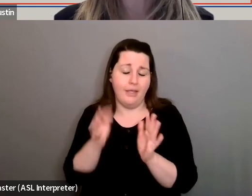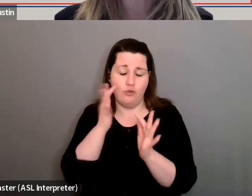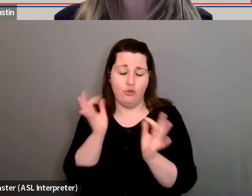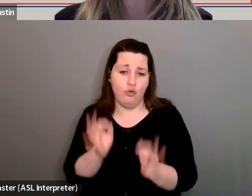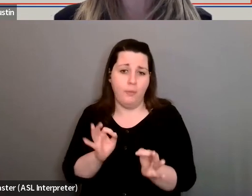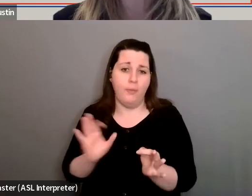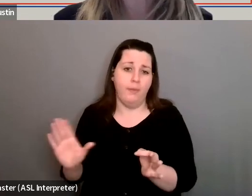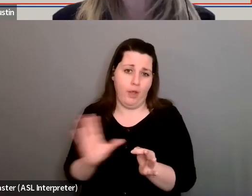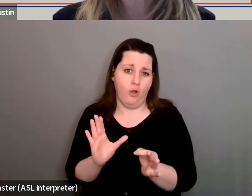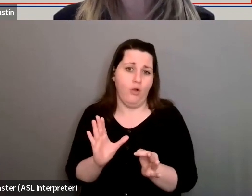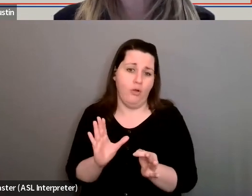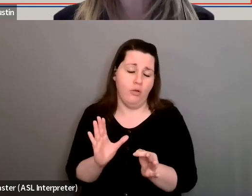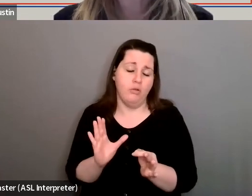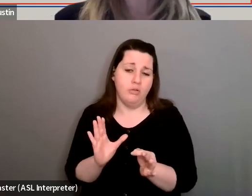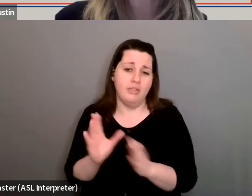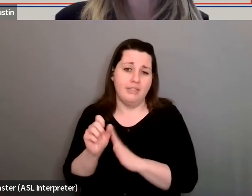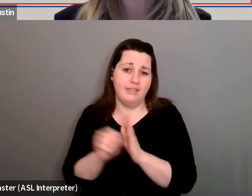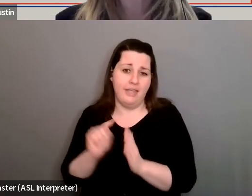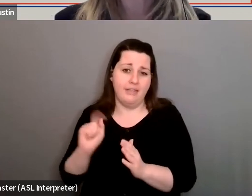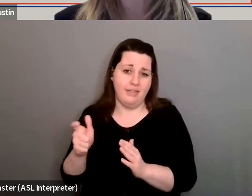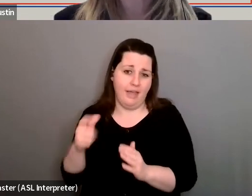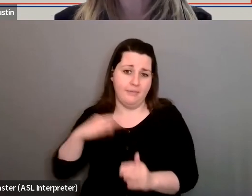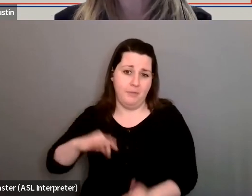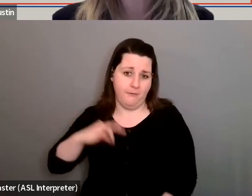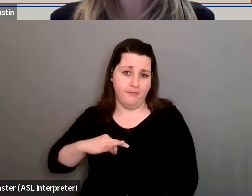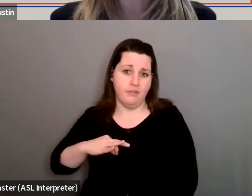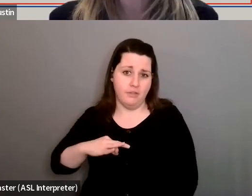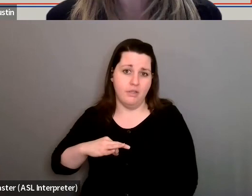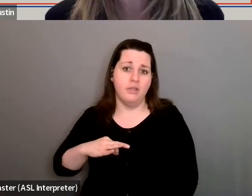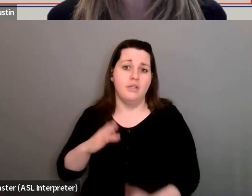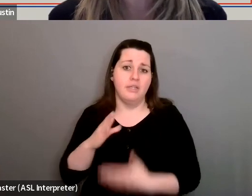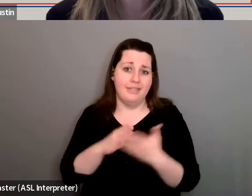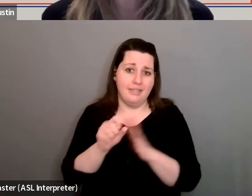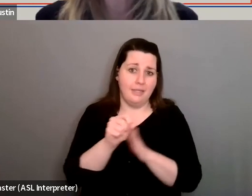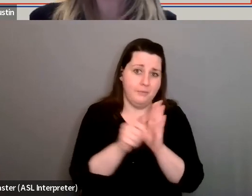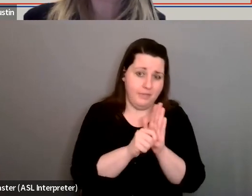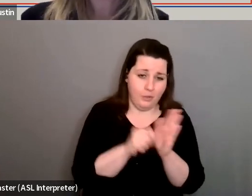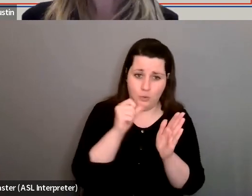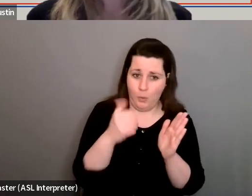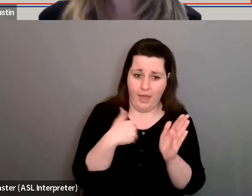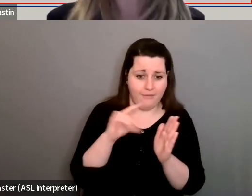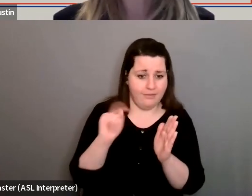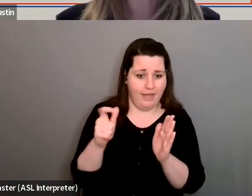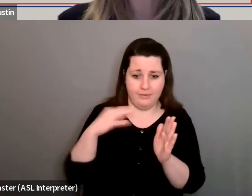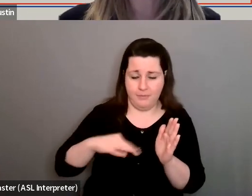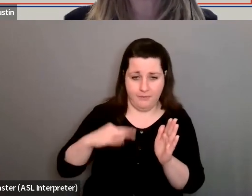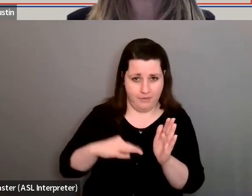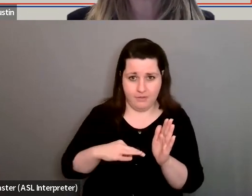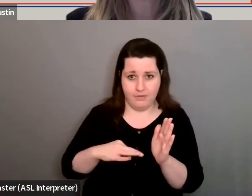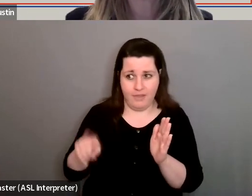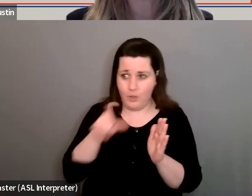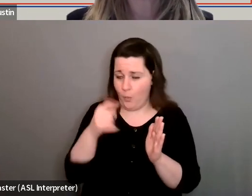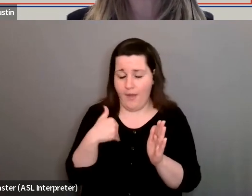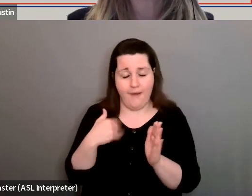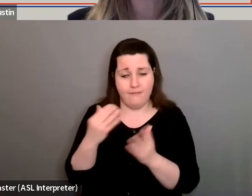their state tax benefits are. Some states don't even have tax benefits because they don't have an income tax, so they